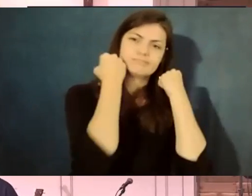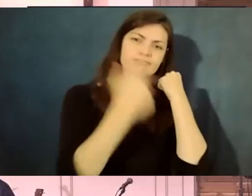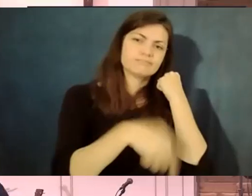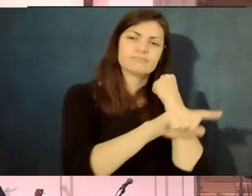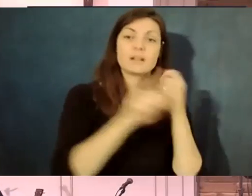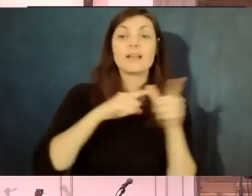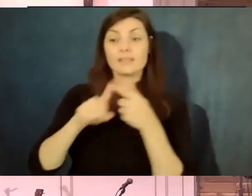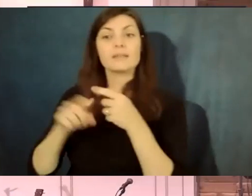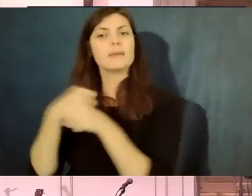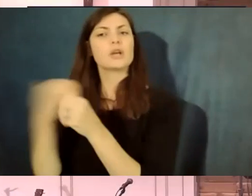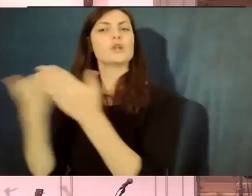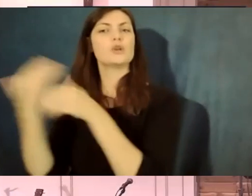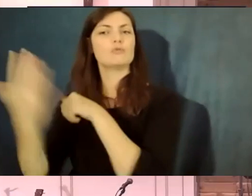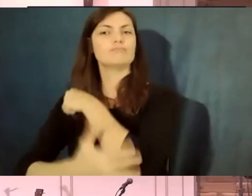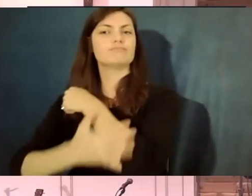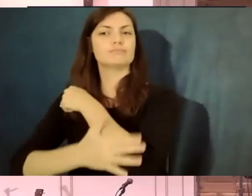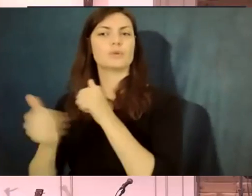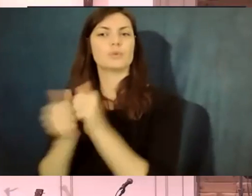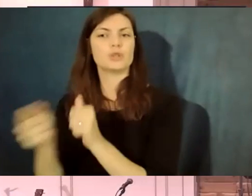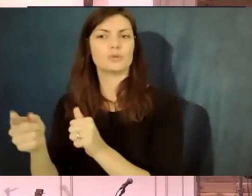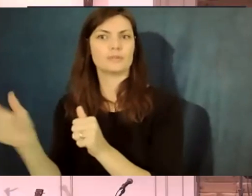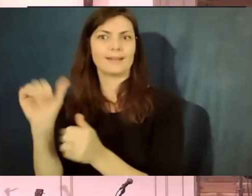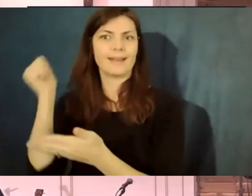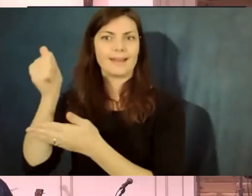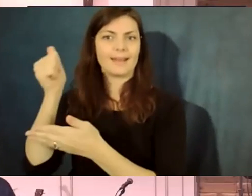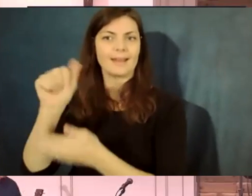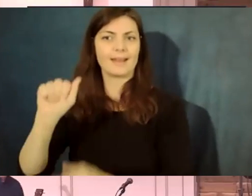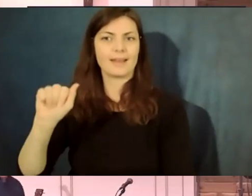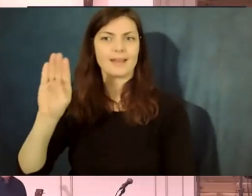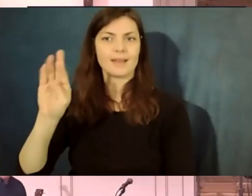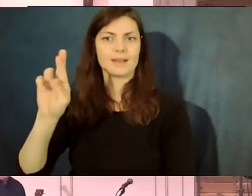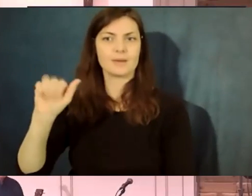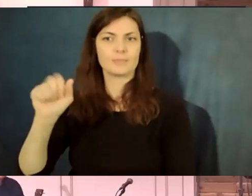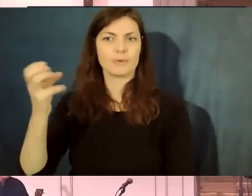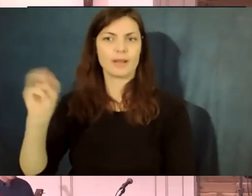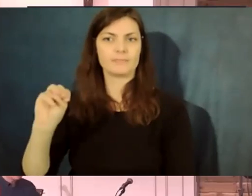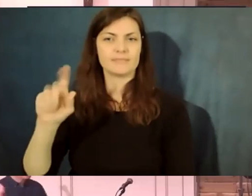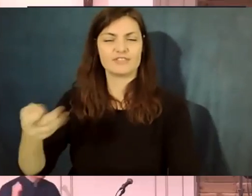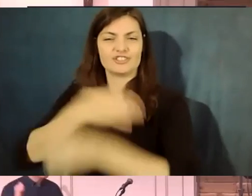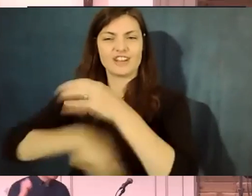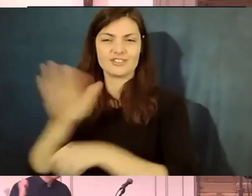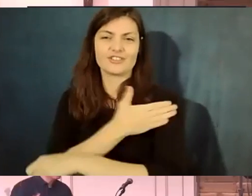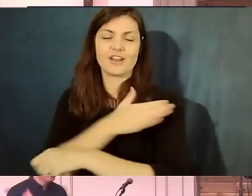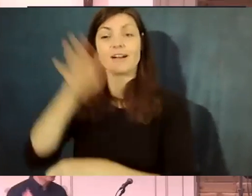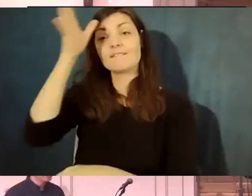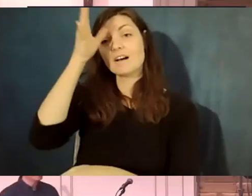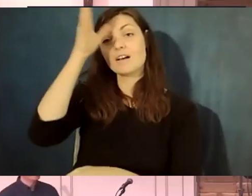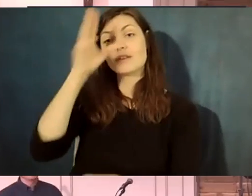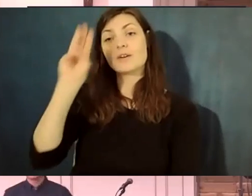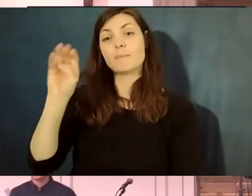nation. You can be the new Abraham. We'd have to change the song. Father Moses had many